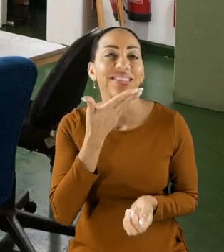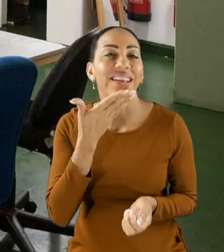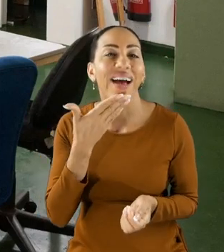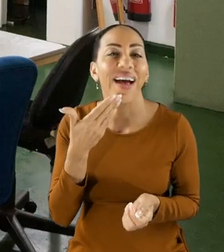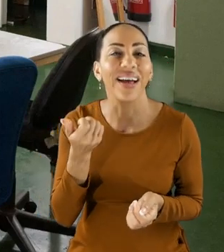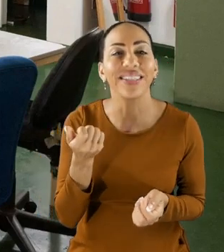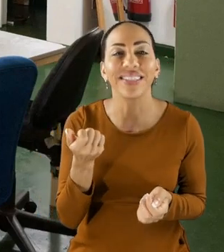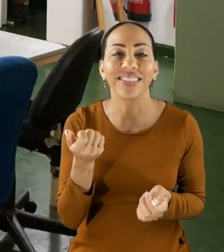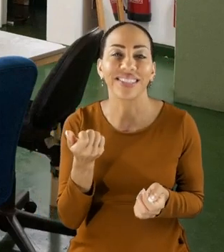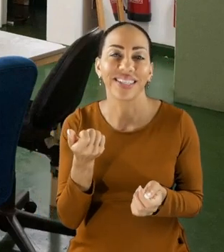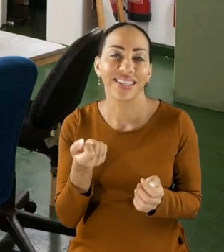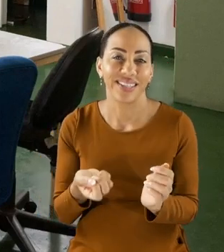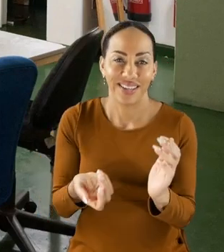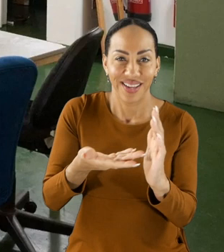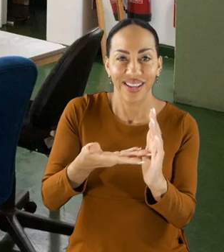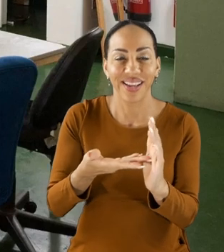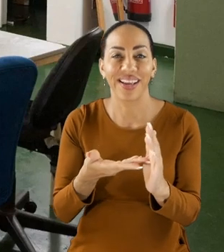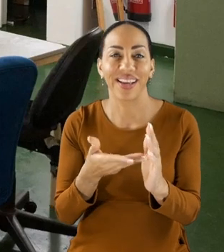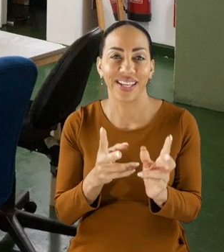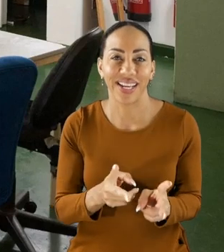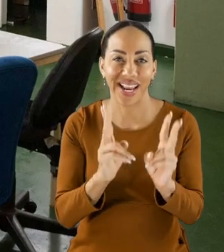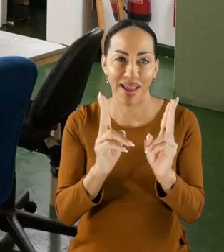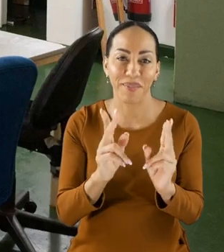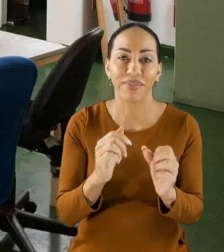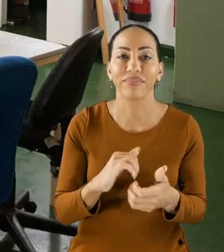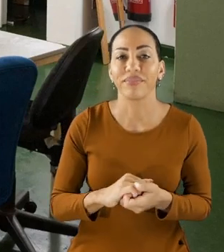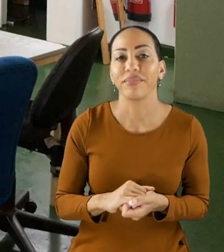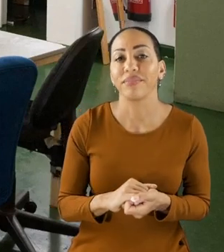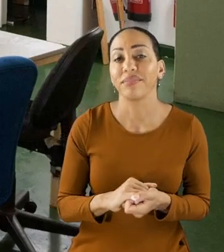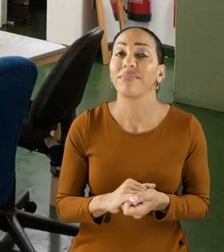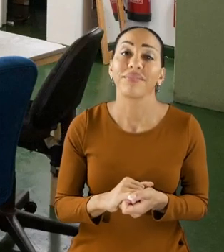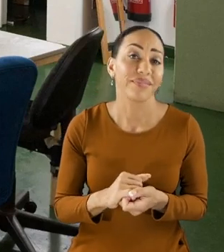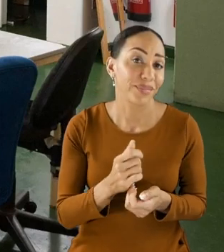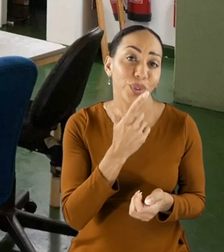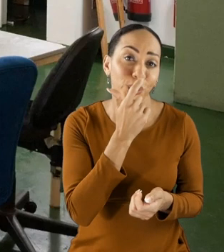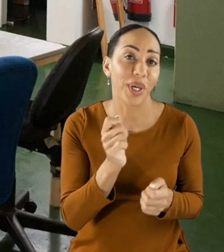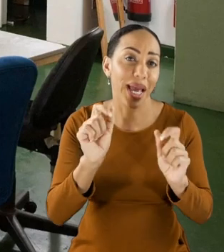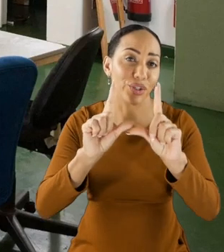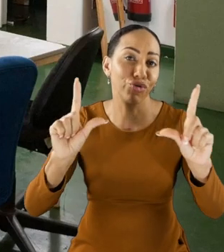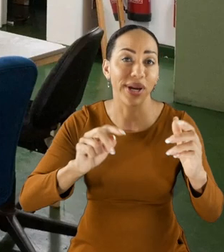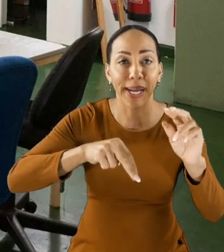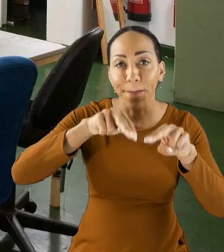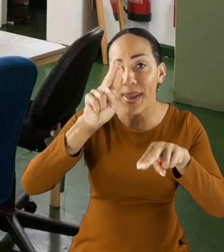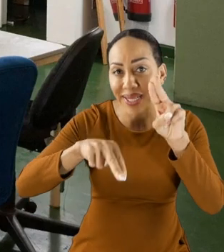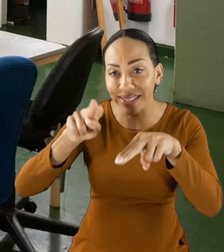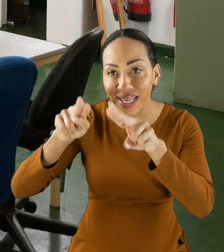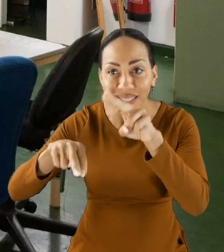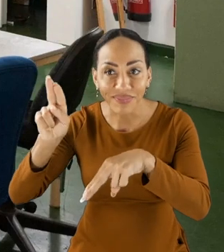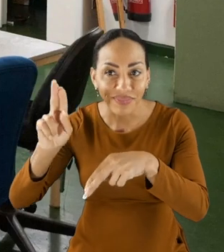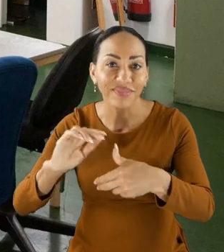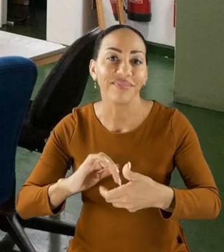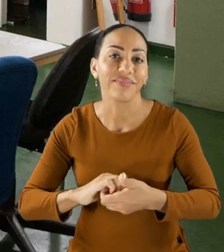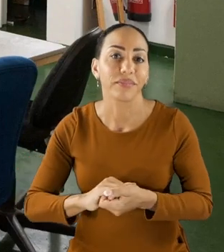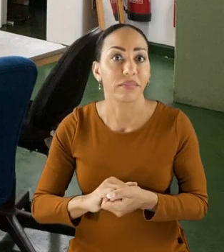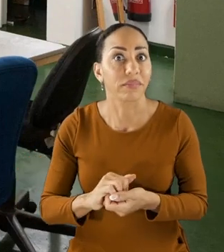works very well. And it was quite a nice sort of vignette piece they did. And of course, I mentioned earlier on, there's